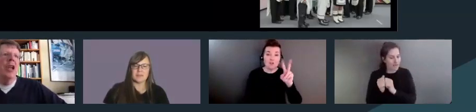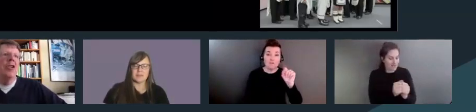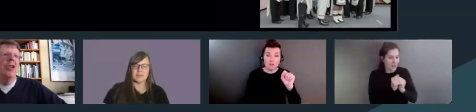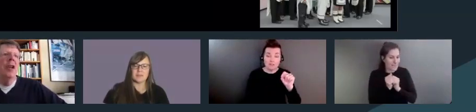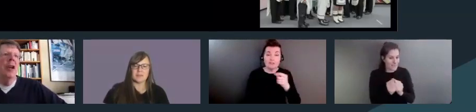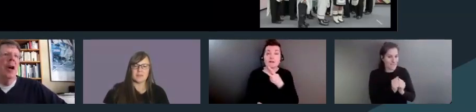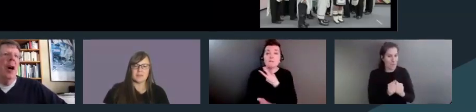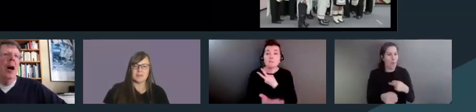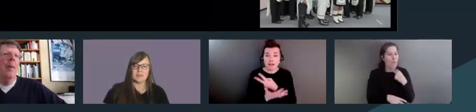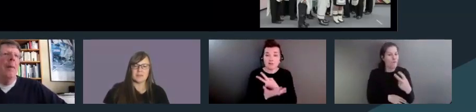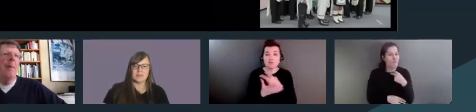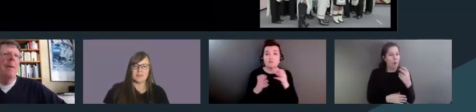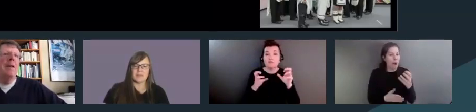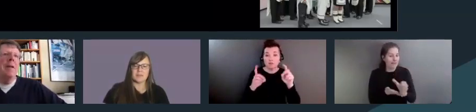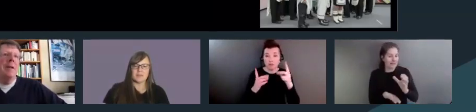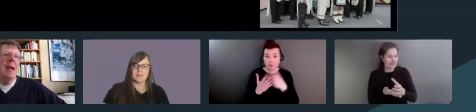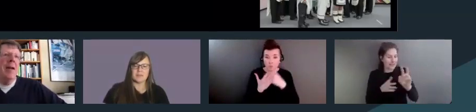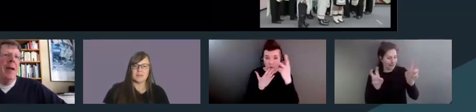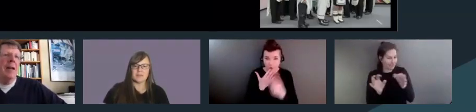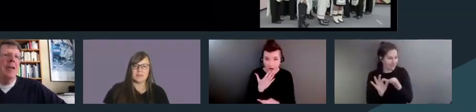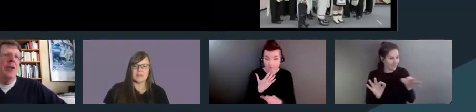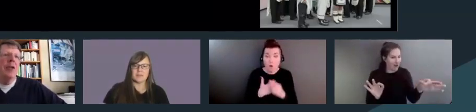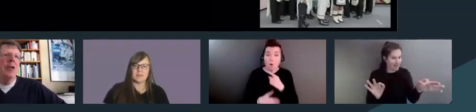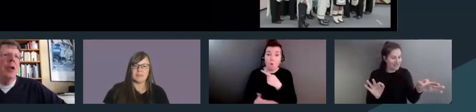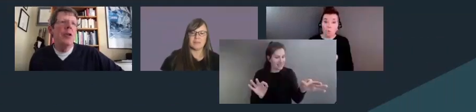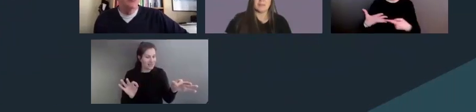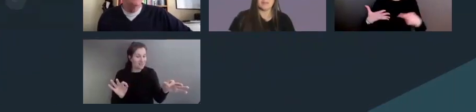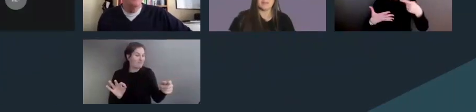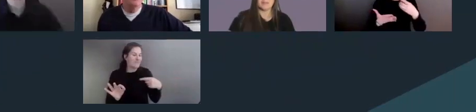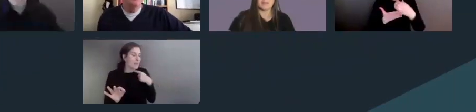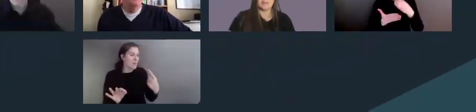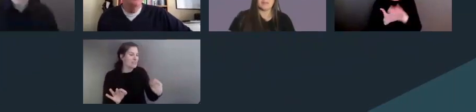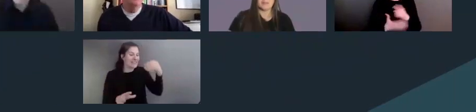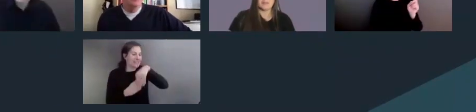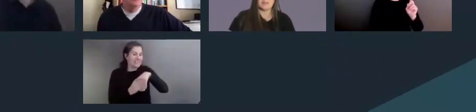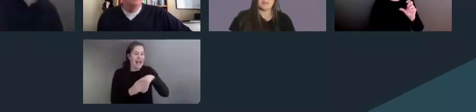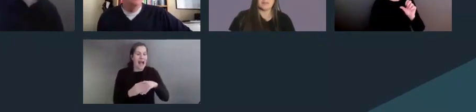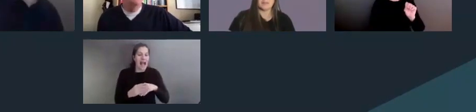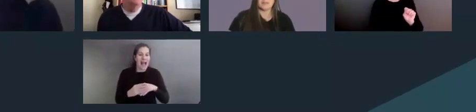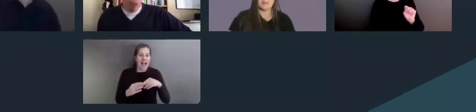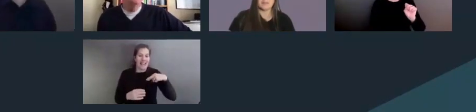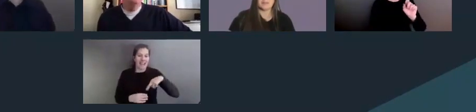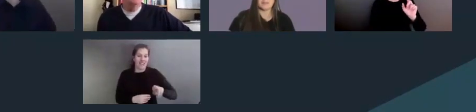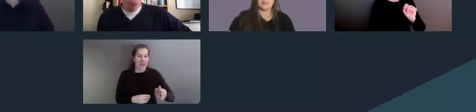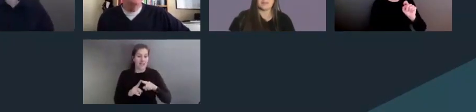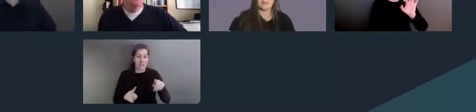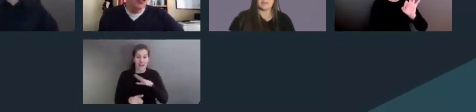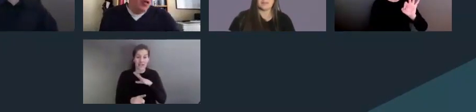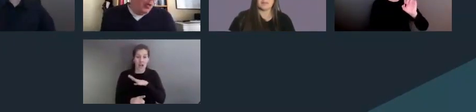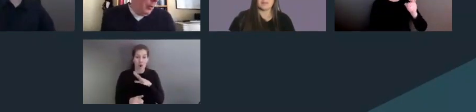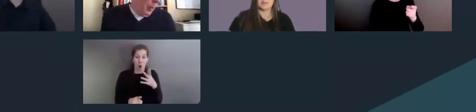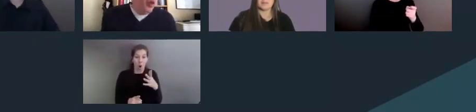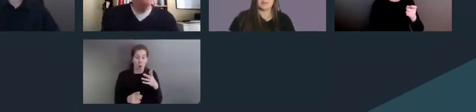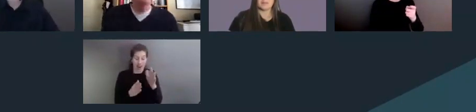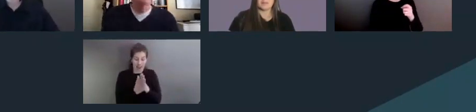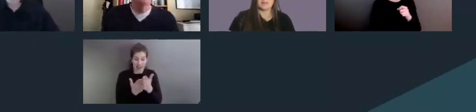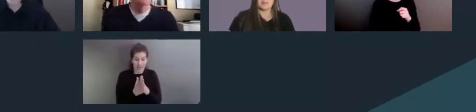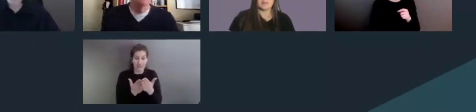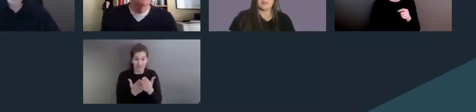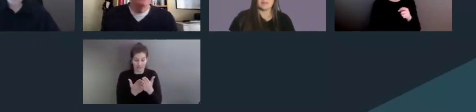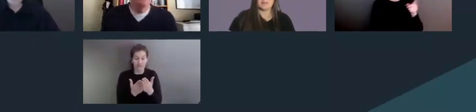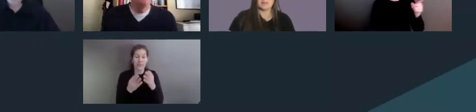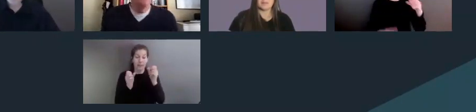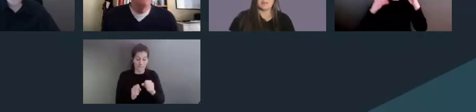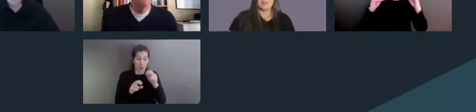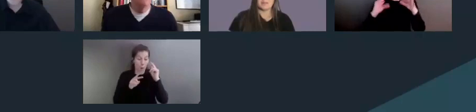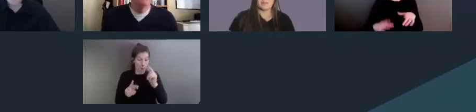Master of Education, teaches at St. FX, Joanne Tompkins, and she was approached by